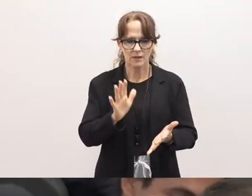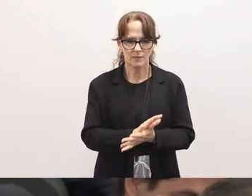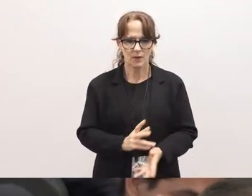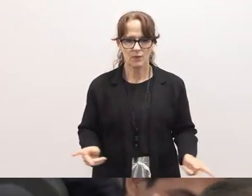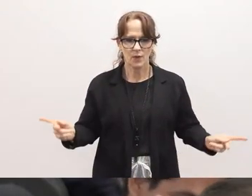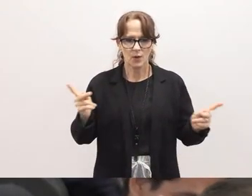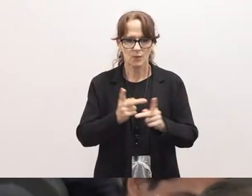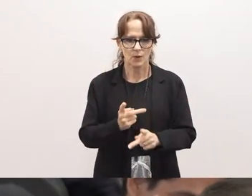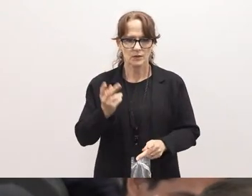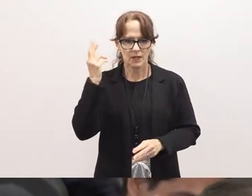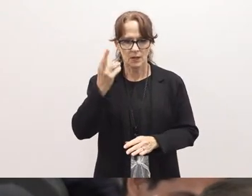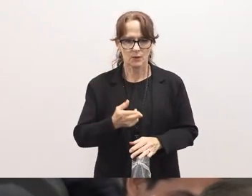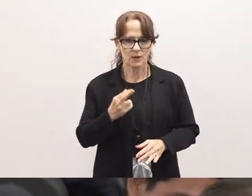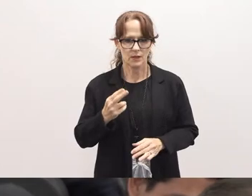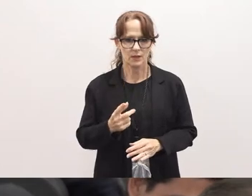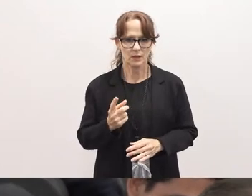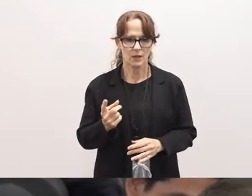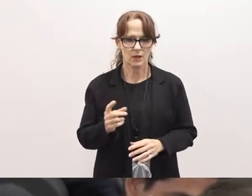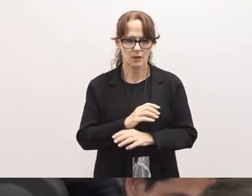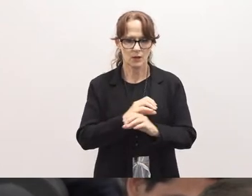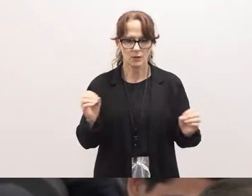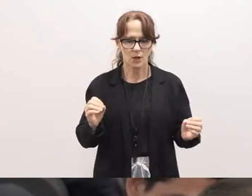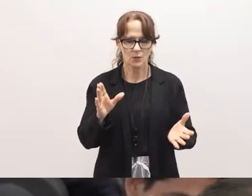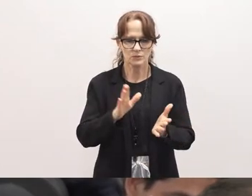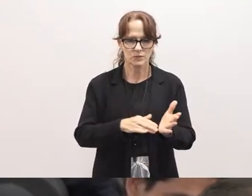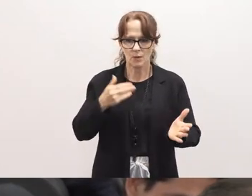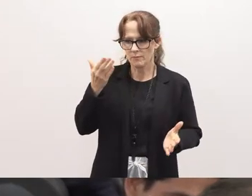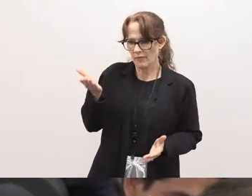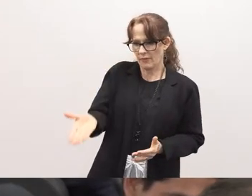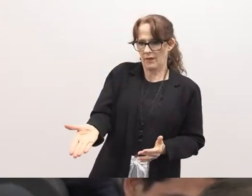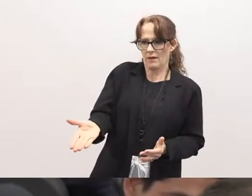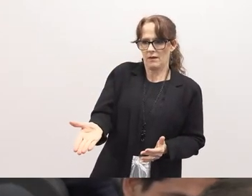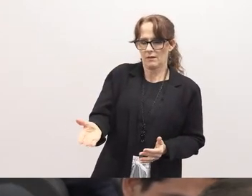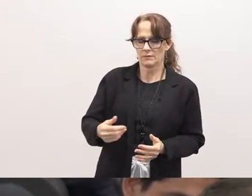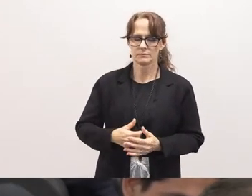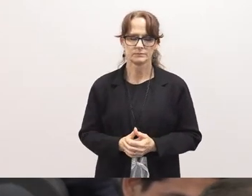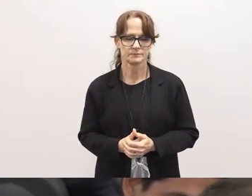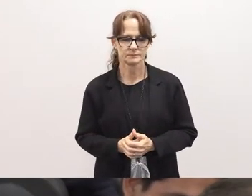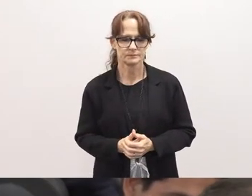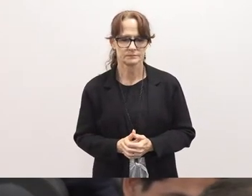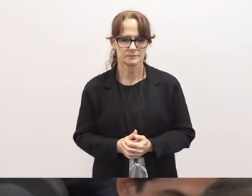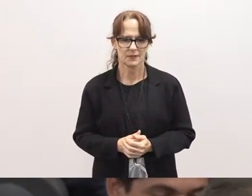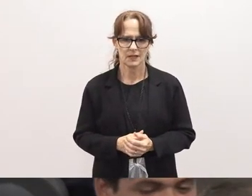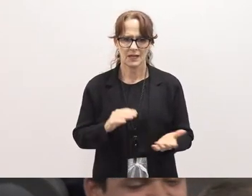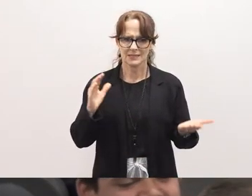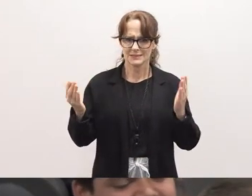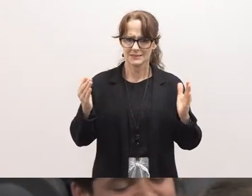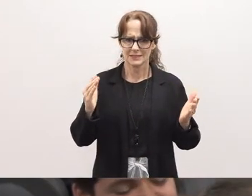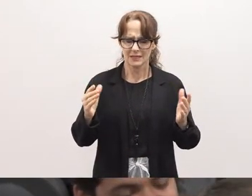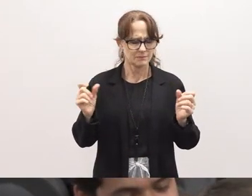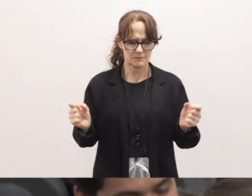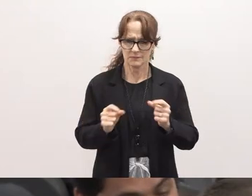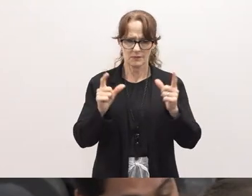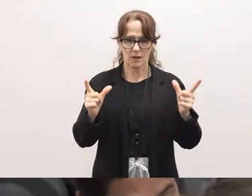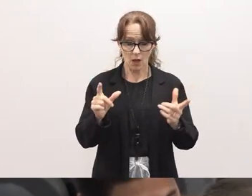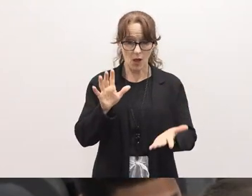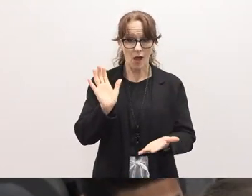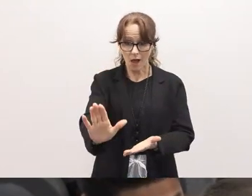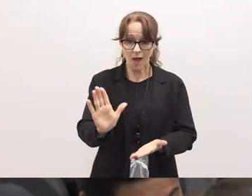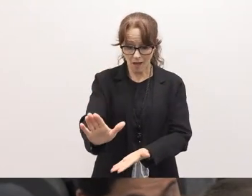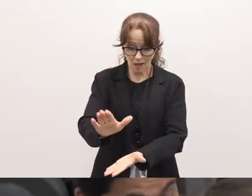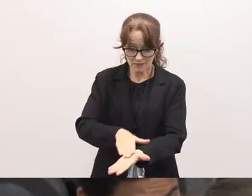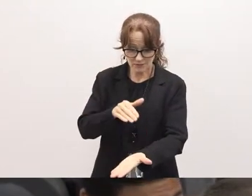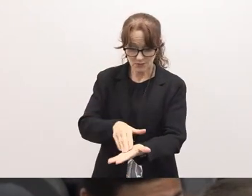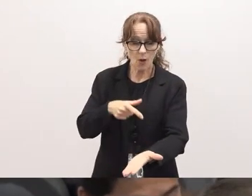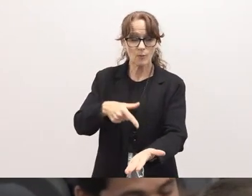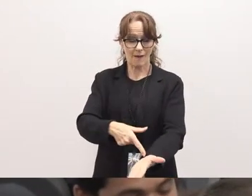is when I discover that there is, once again, no soap. It's come to the point where I am surprised when there is soap in the